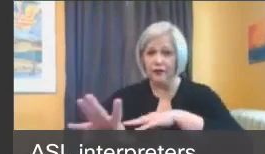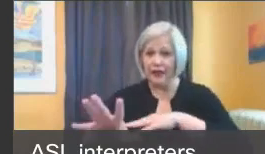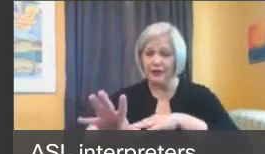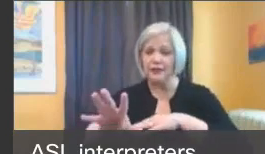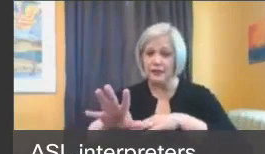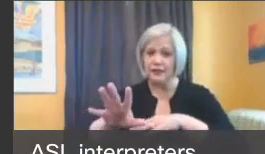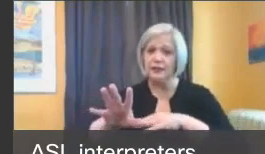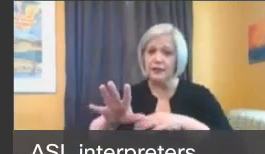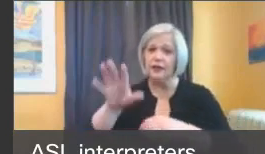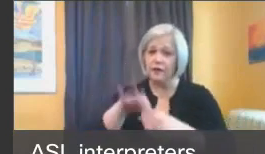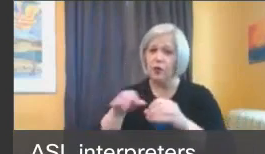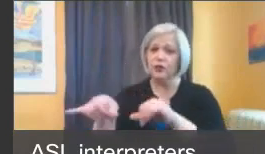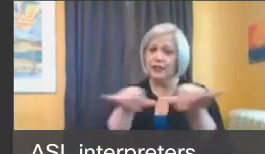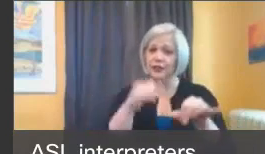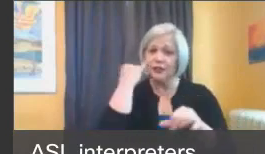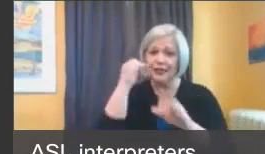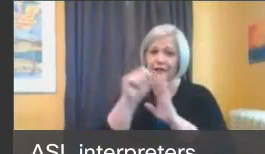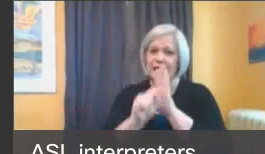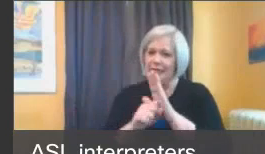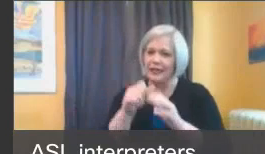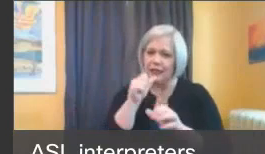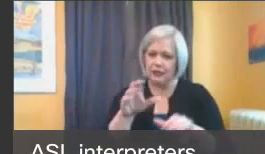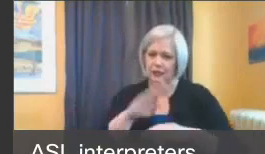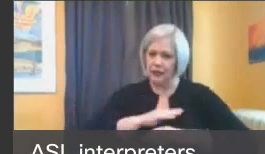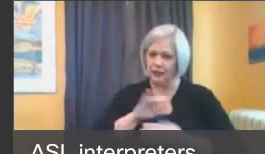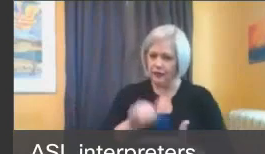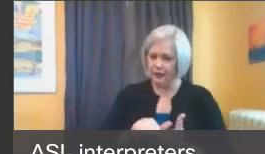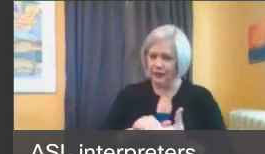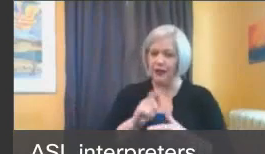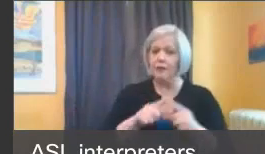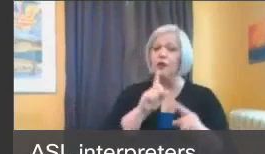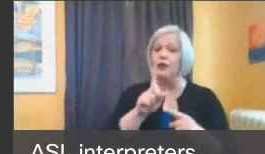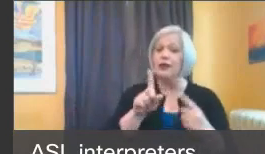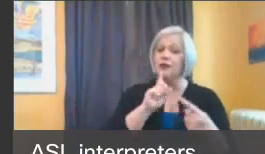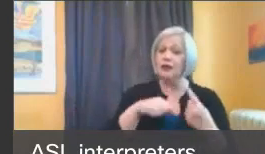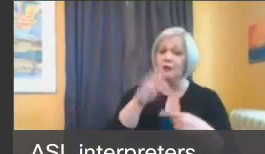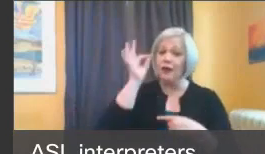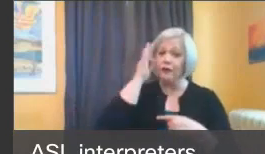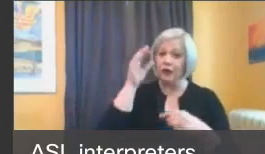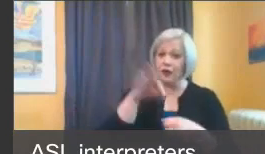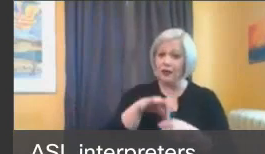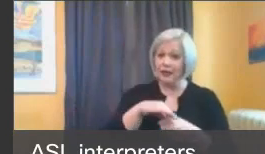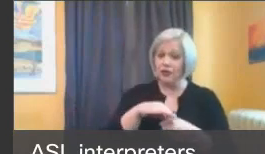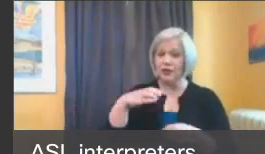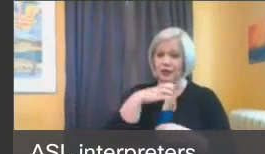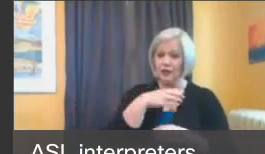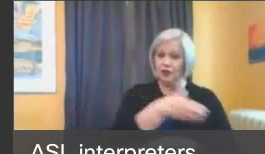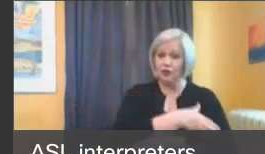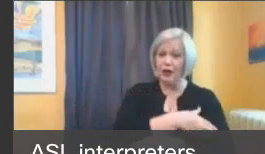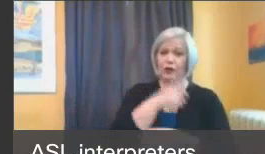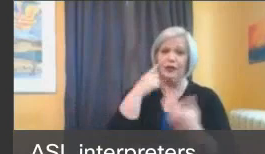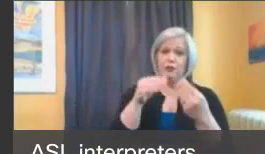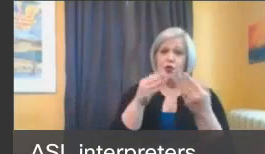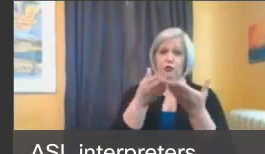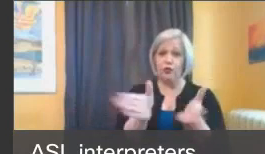something pernicious. But generally speaking, when it comes to the time, places, and manner of federal elections, congressional power is substantially broader